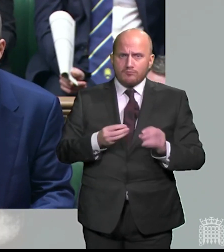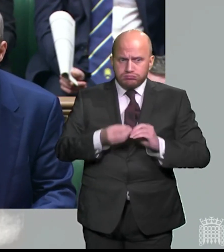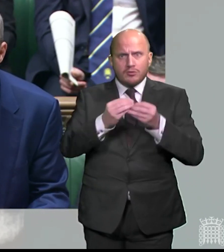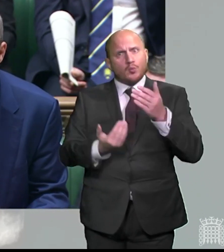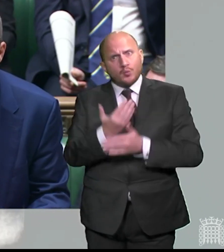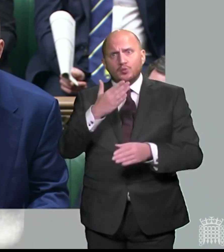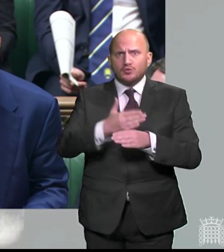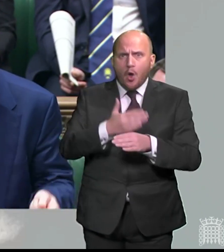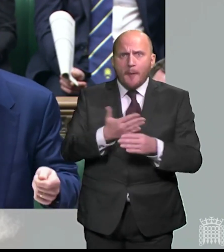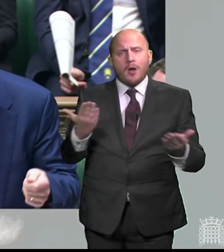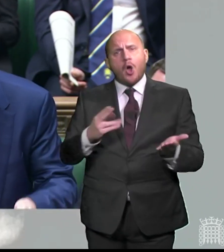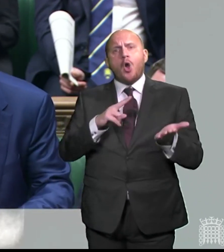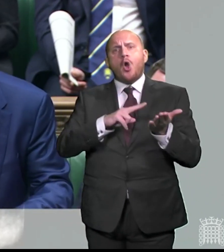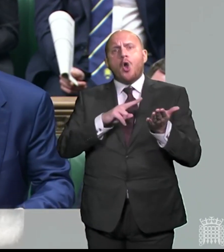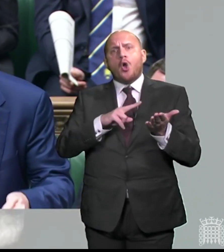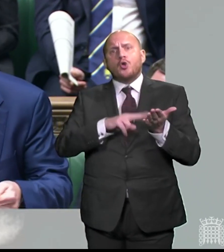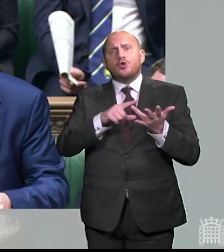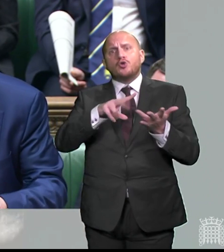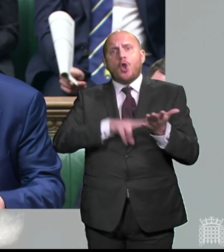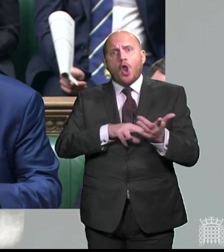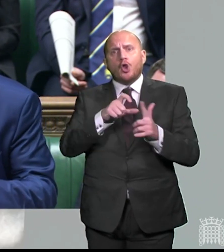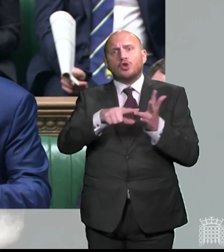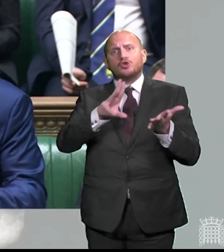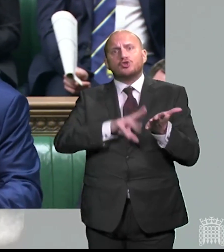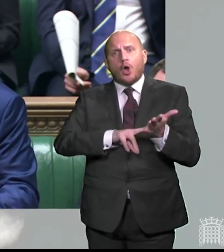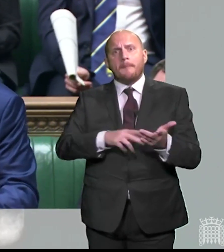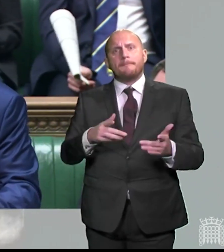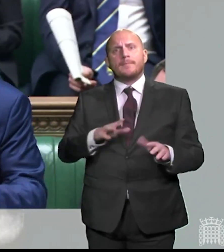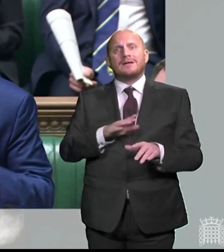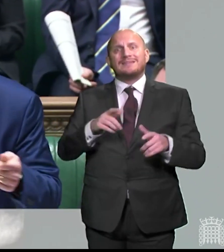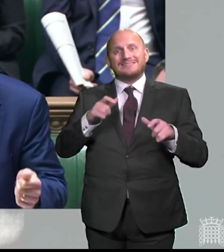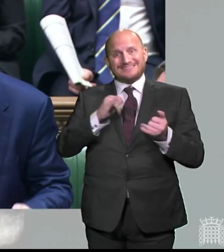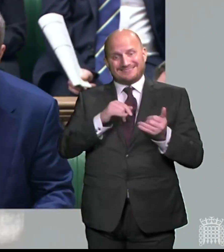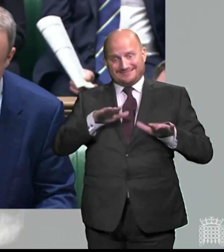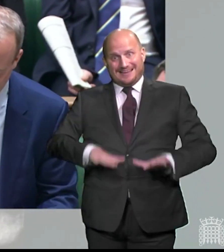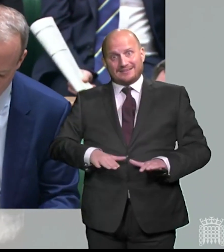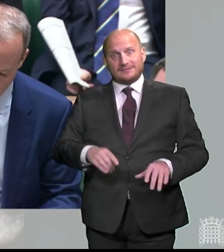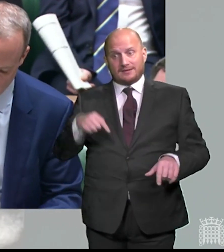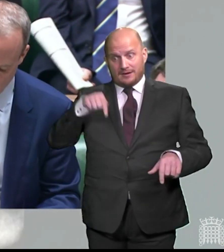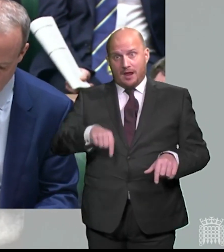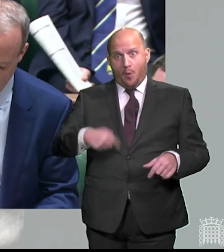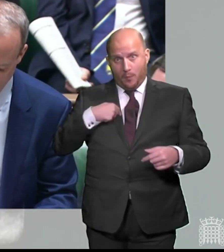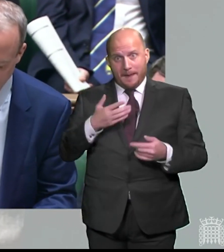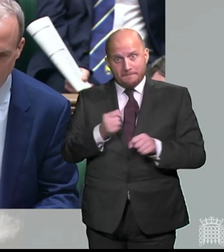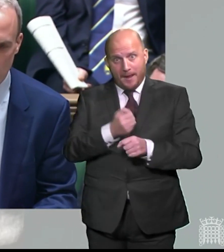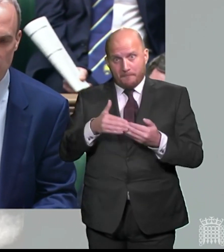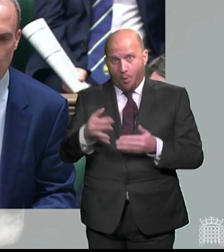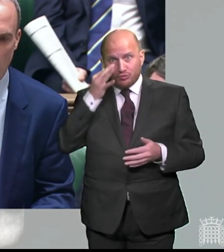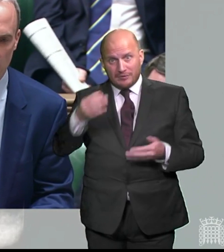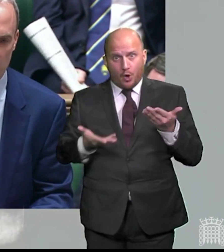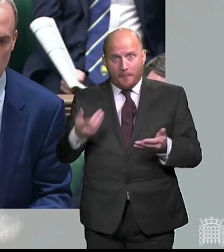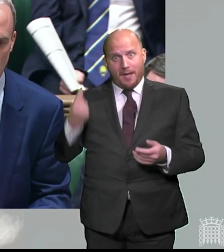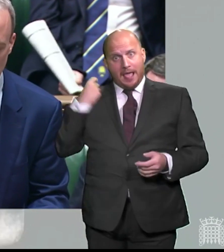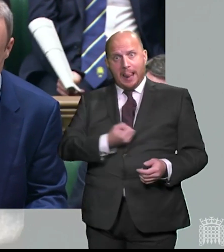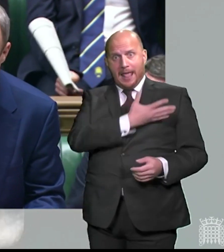it's non-dom status, which was stricter under this government, given the changes we made, than under the last Labour government. Whether it's the